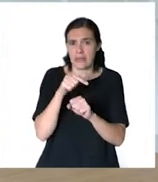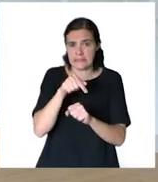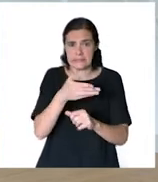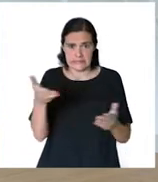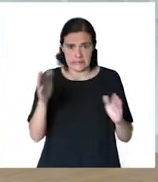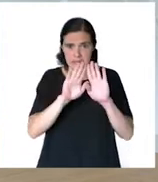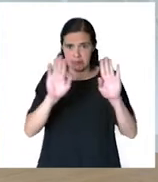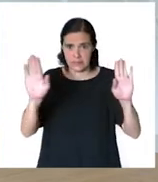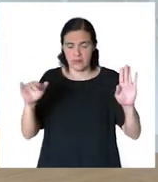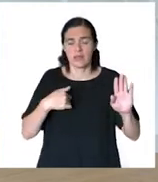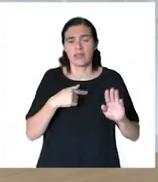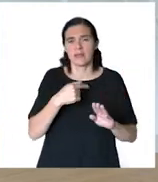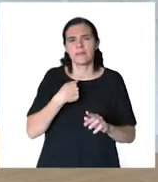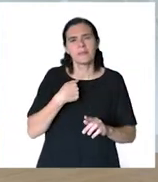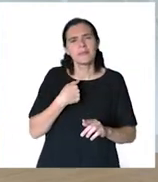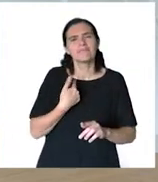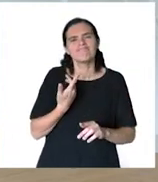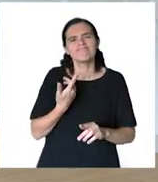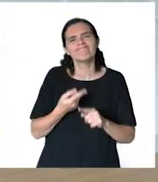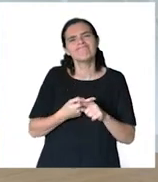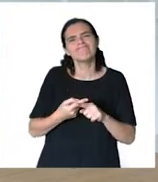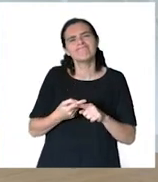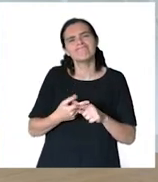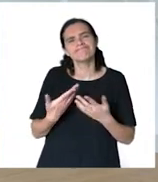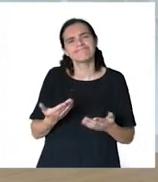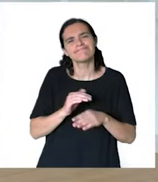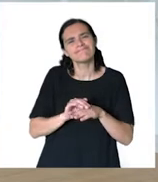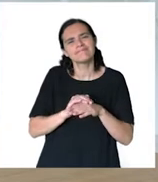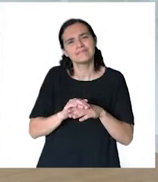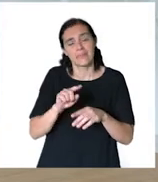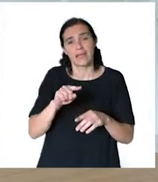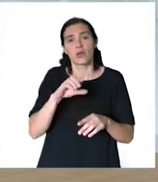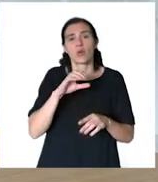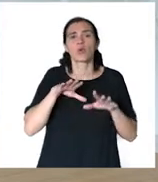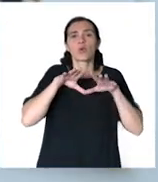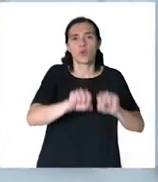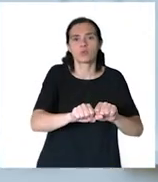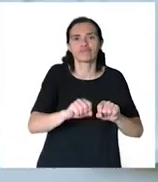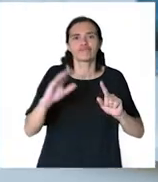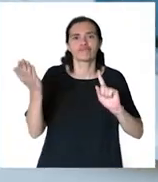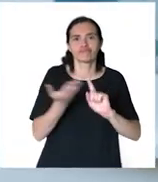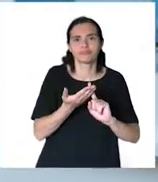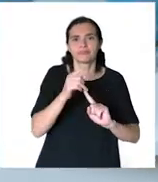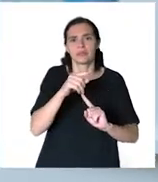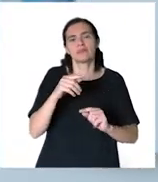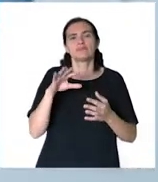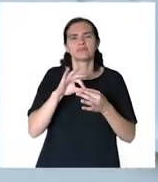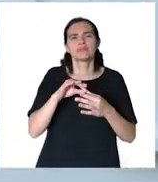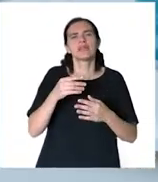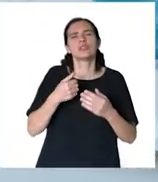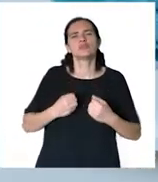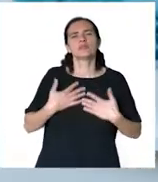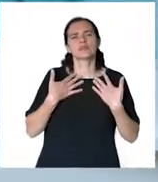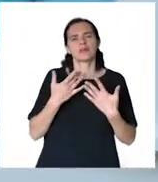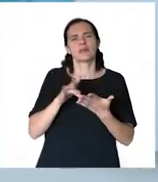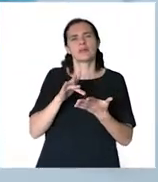actually, for me, a very dear piece. It's called The Penal Colony, after the Franz Kafka novel.